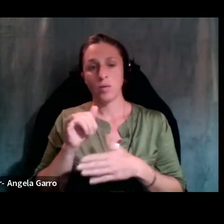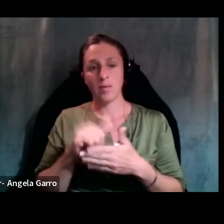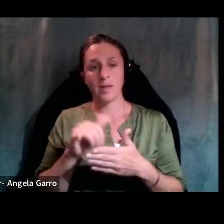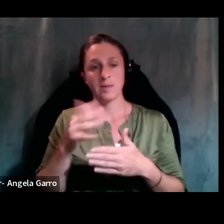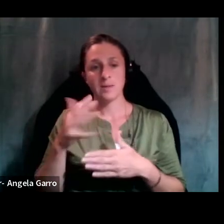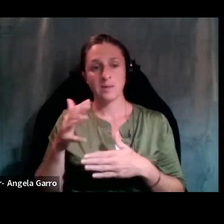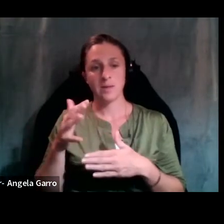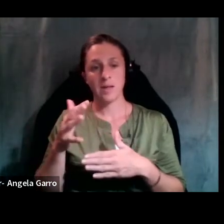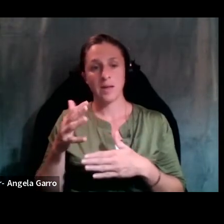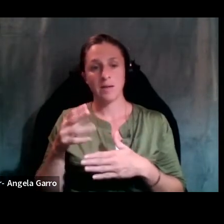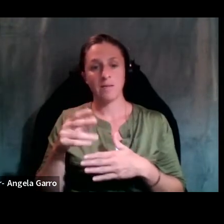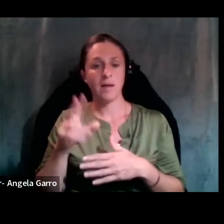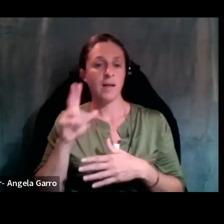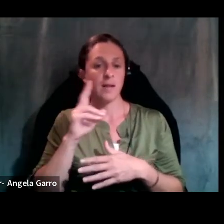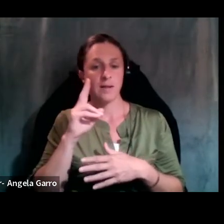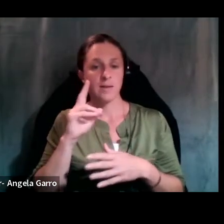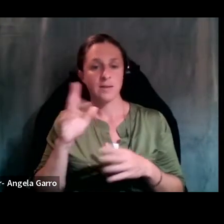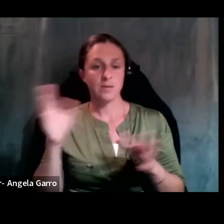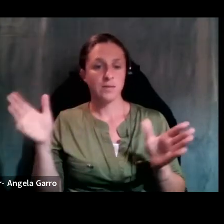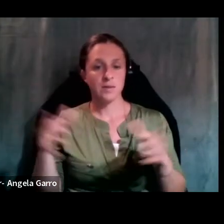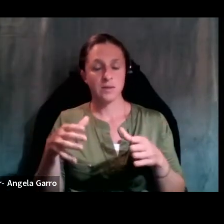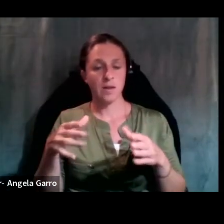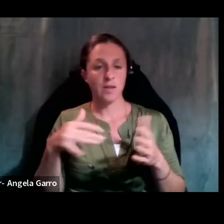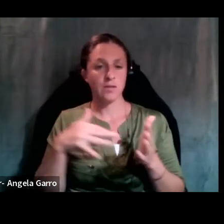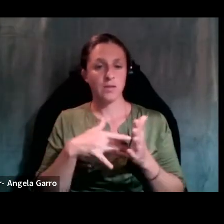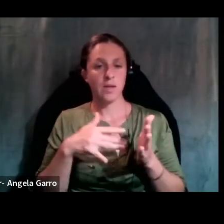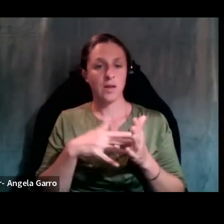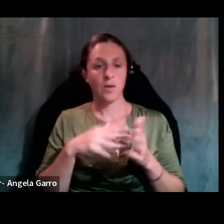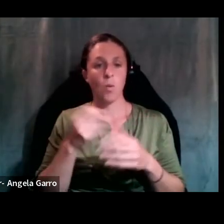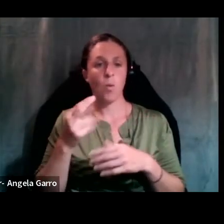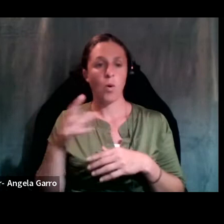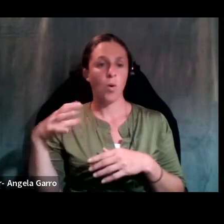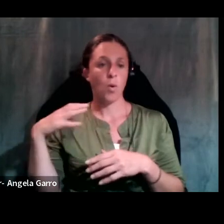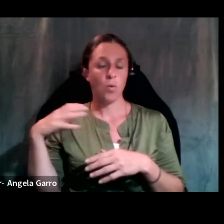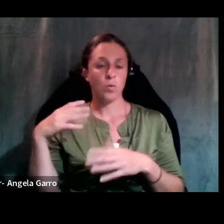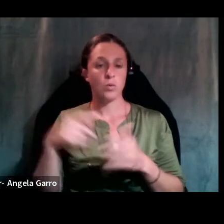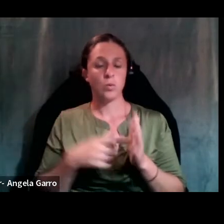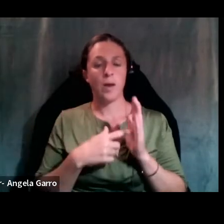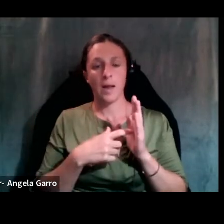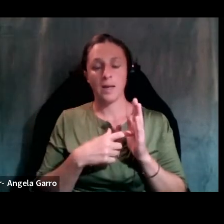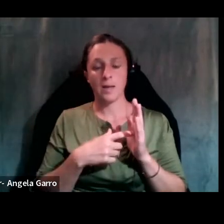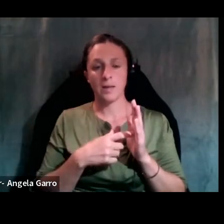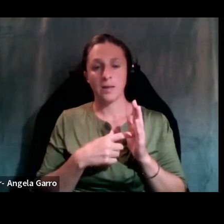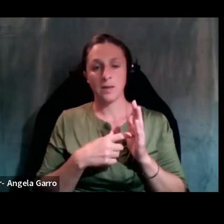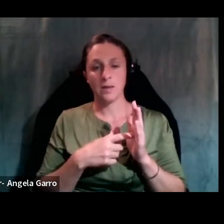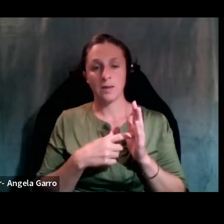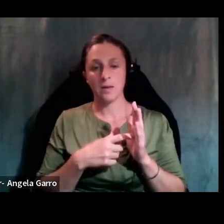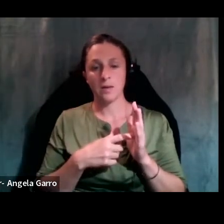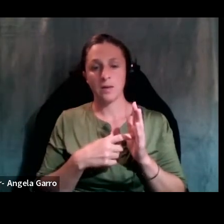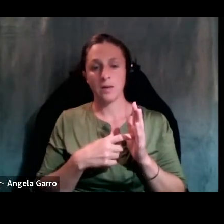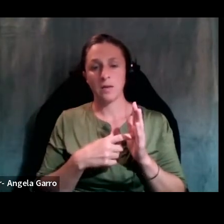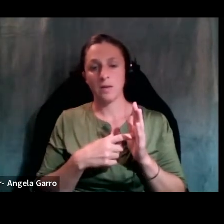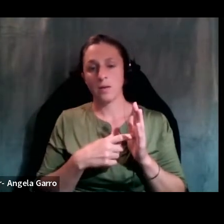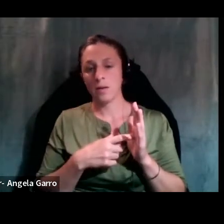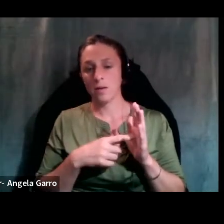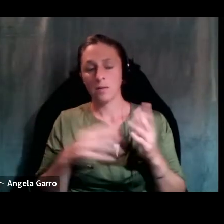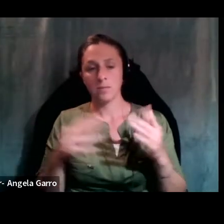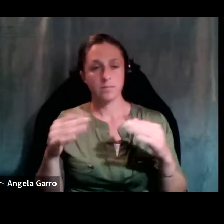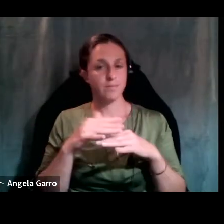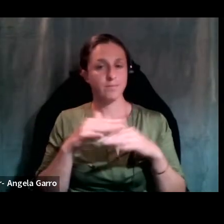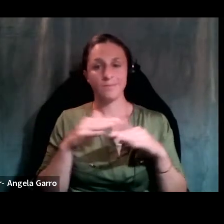kind of a, hey, let's all get together and study, or the coach is requiring, hey, No, you got to some- study with this. Yeah, Like Mike workout is Cody, part I of know workout.